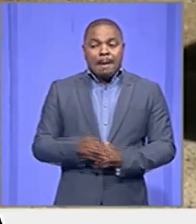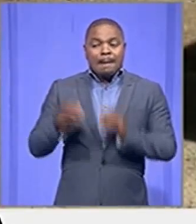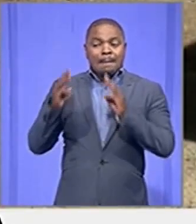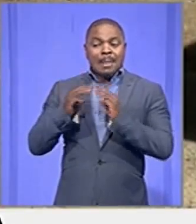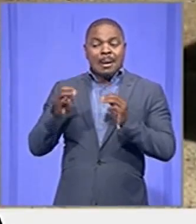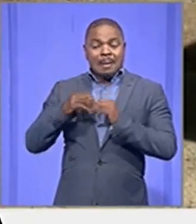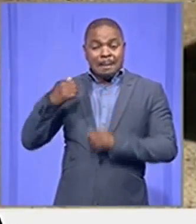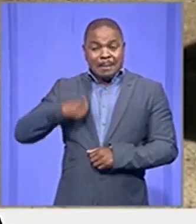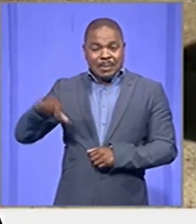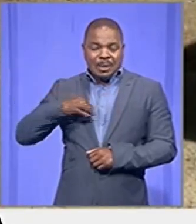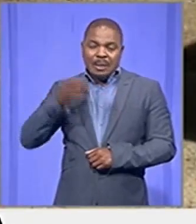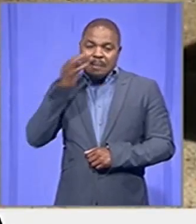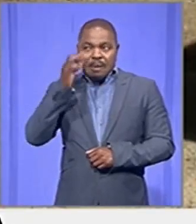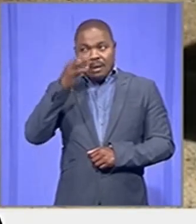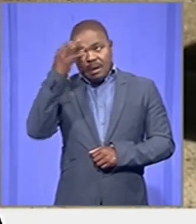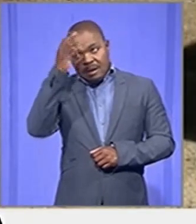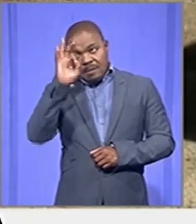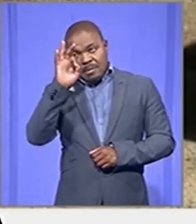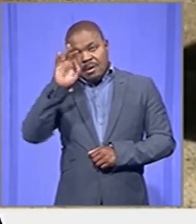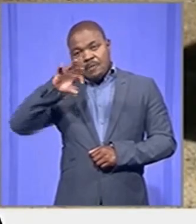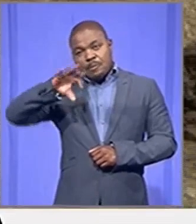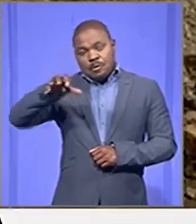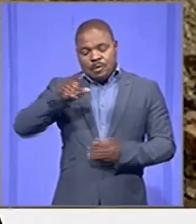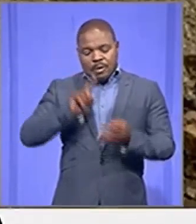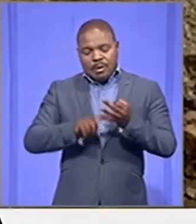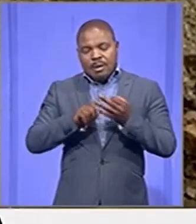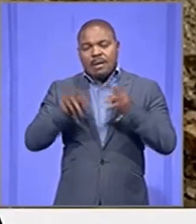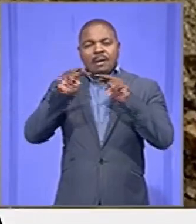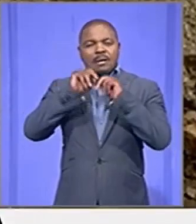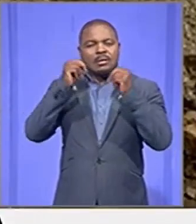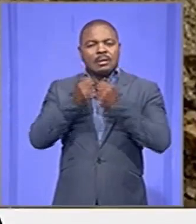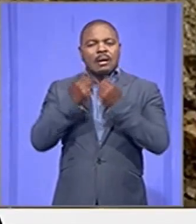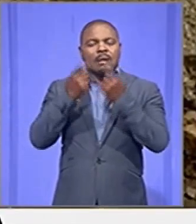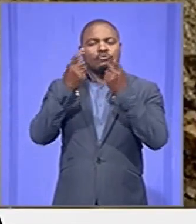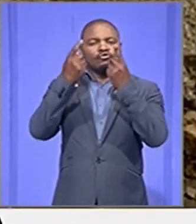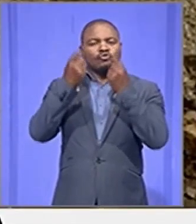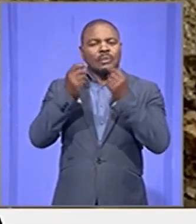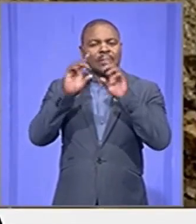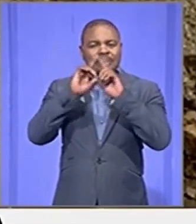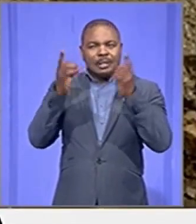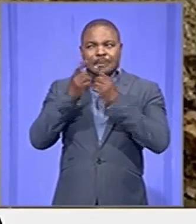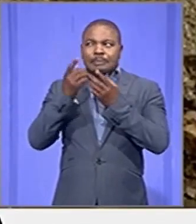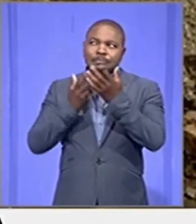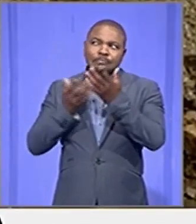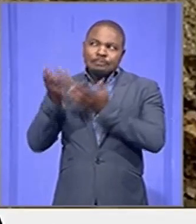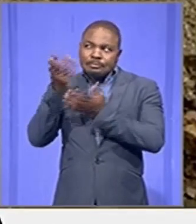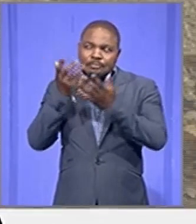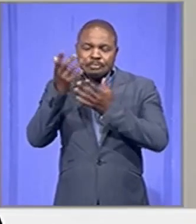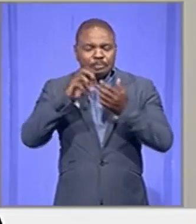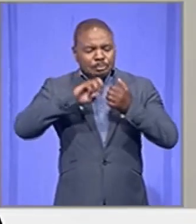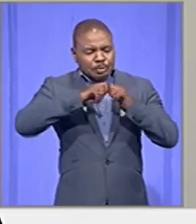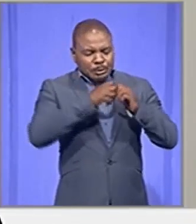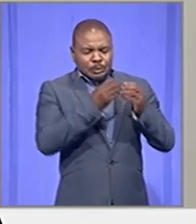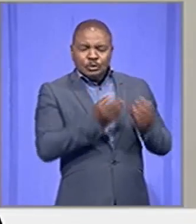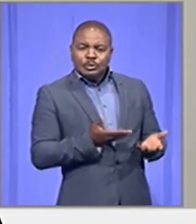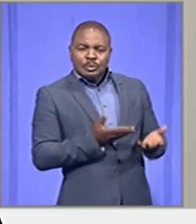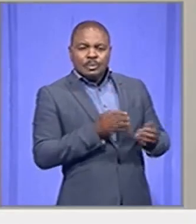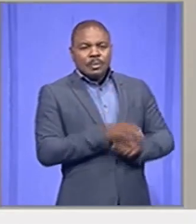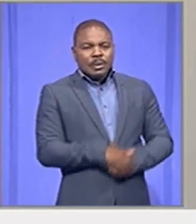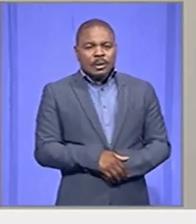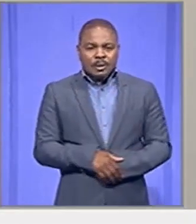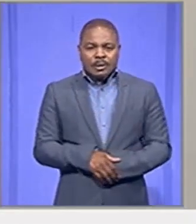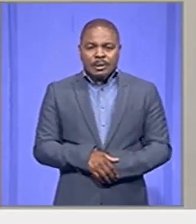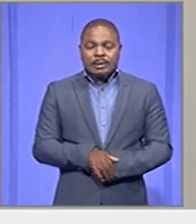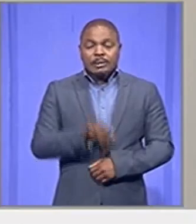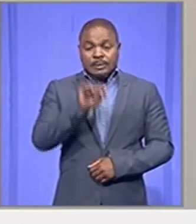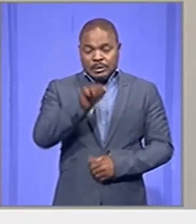Mangaung e re e sebetsa mmoho le mmuso wa province le lefapha la naha la ditjhelete ho rarolla tse ding tsa diphephetso. Working tirelessly to